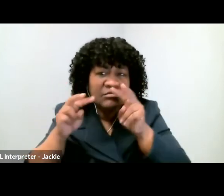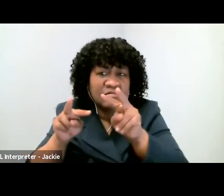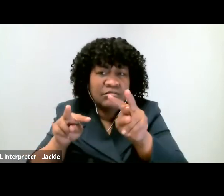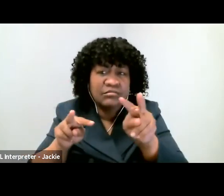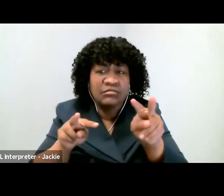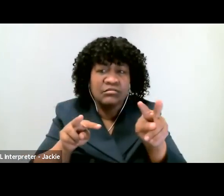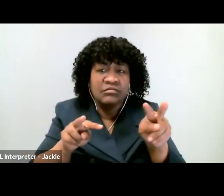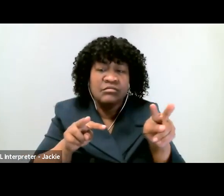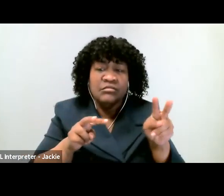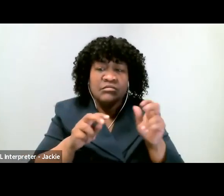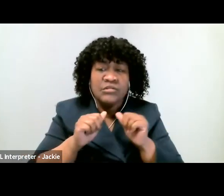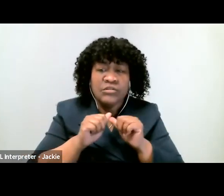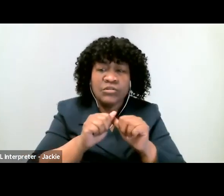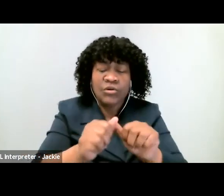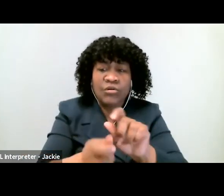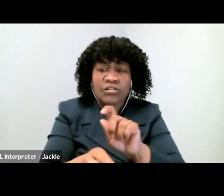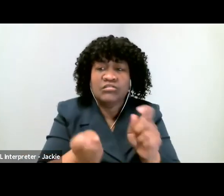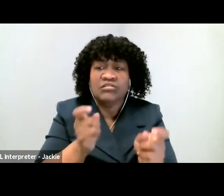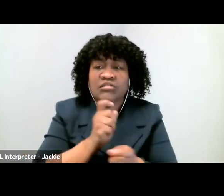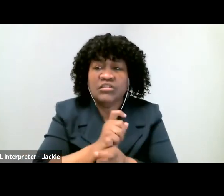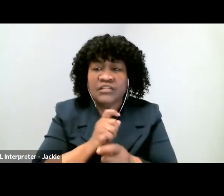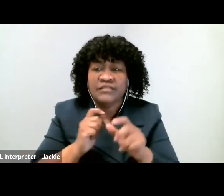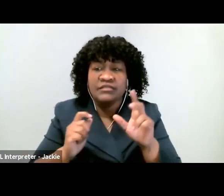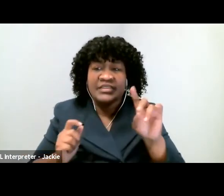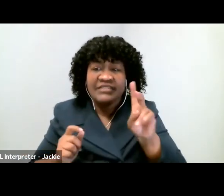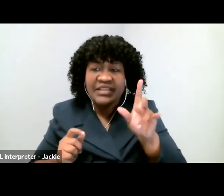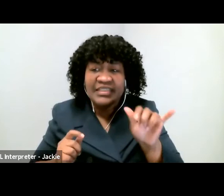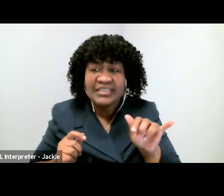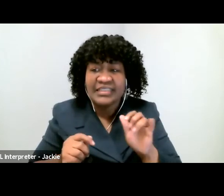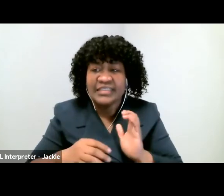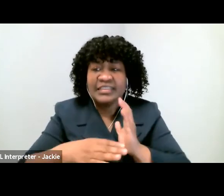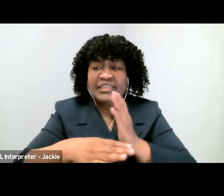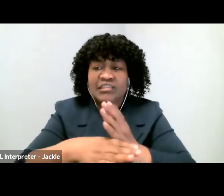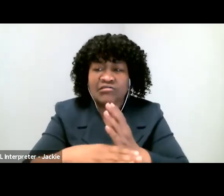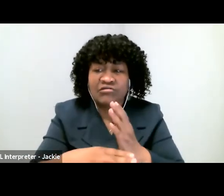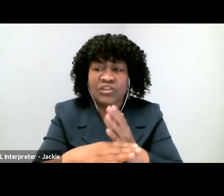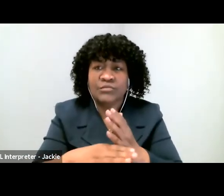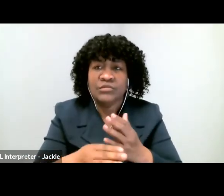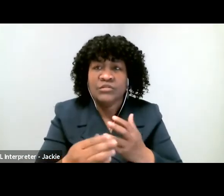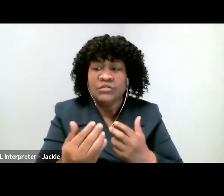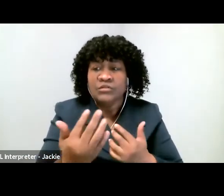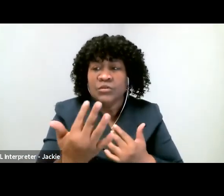Or go on and shift the shape, divinity, interruption itself. To